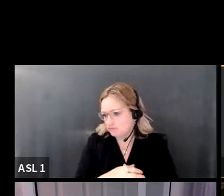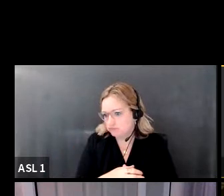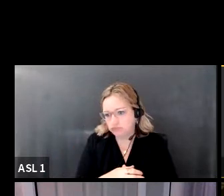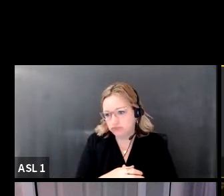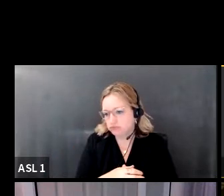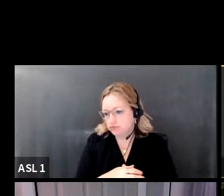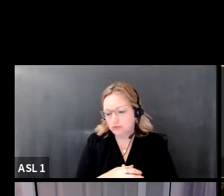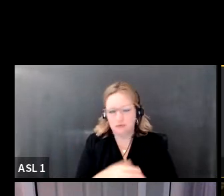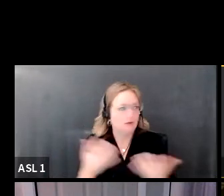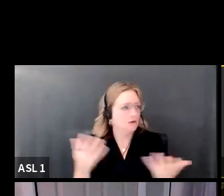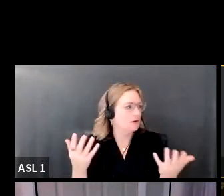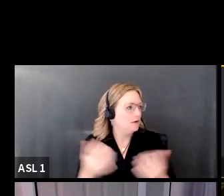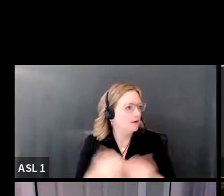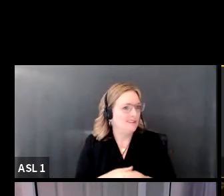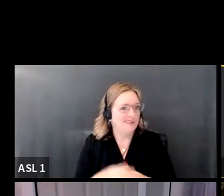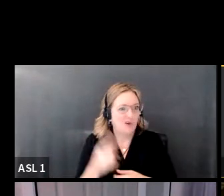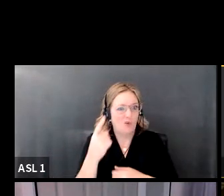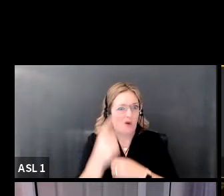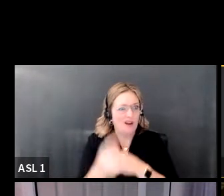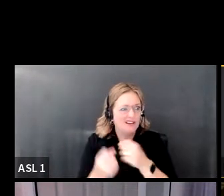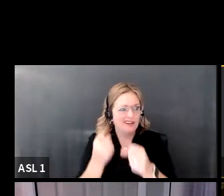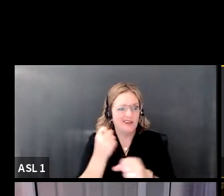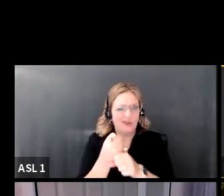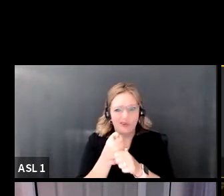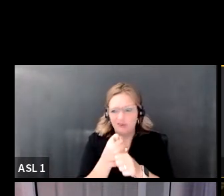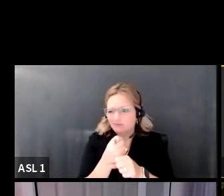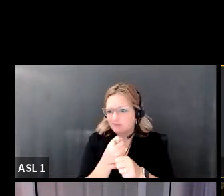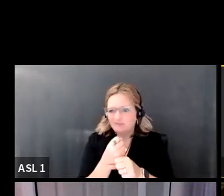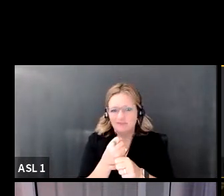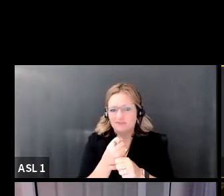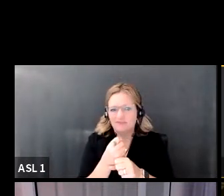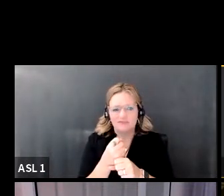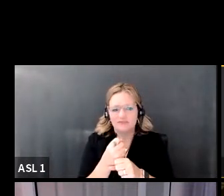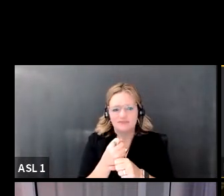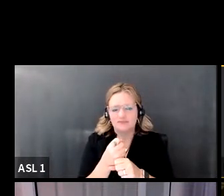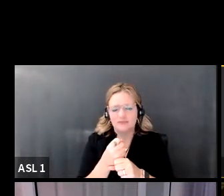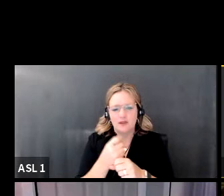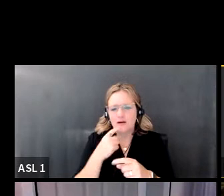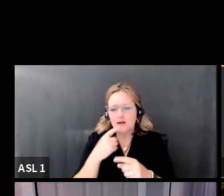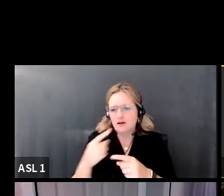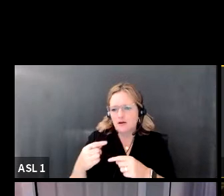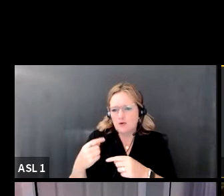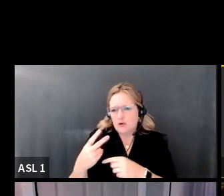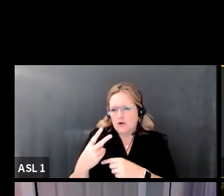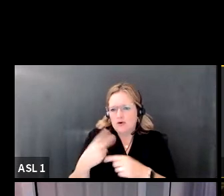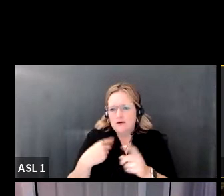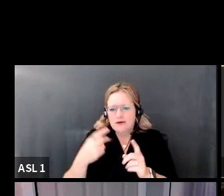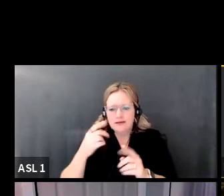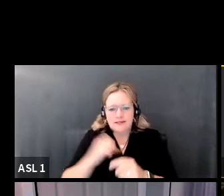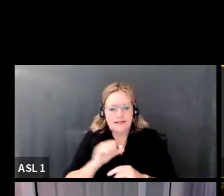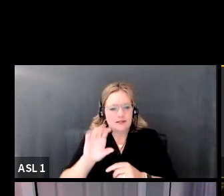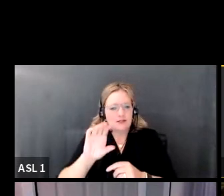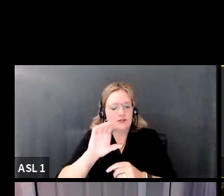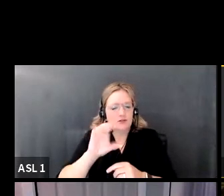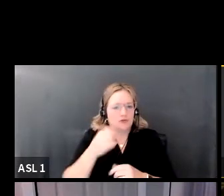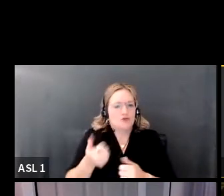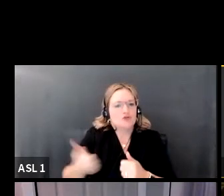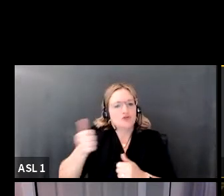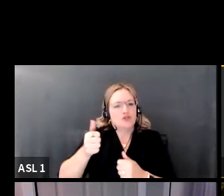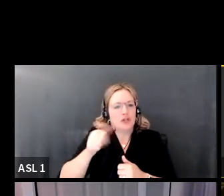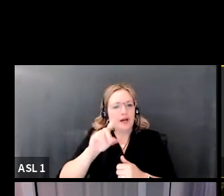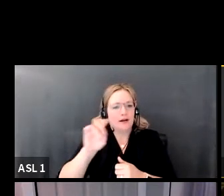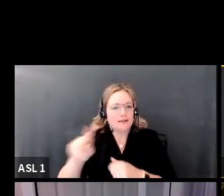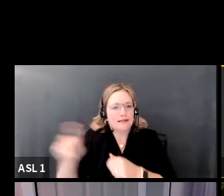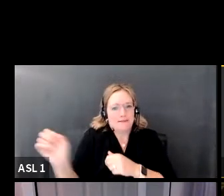months it's been i think a year and a little bit uh since charity's return to a city council um and so